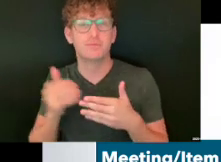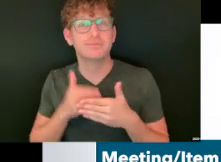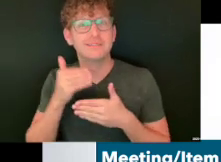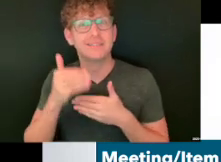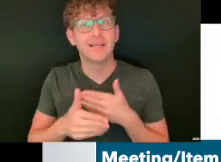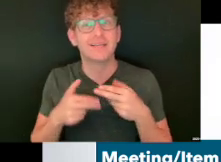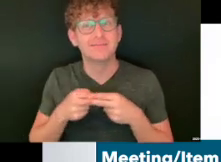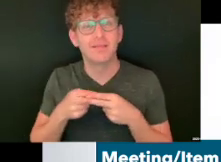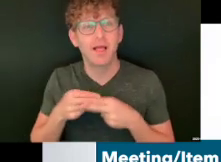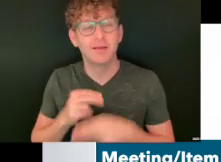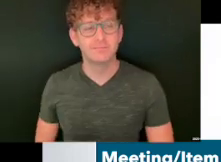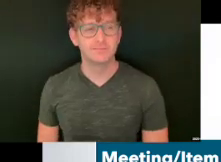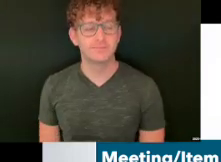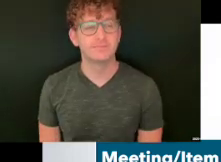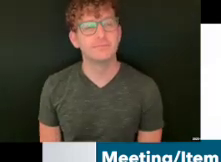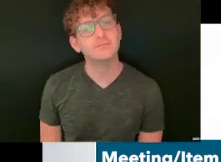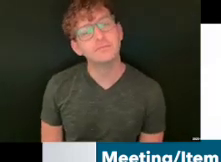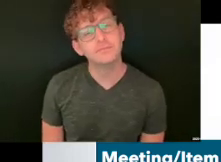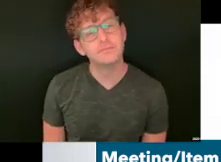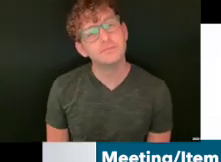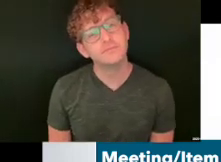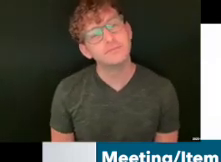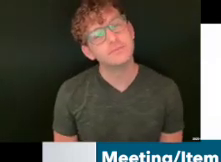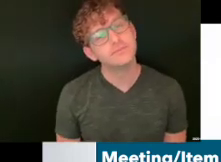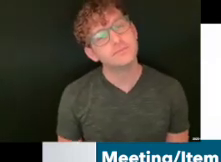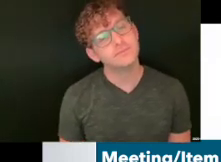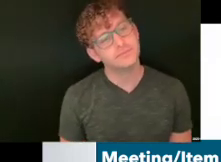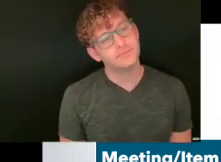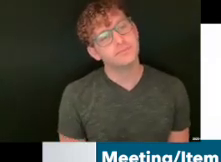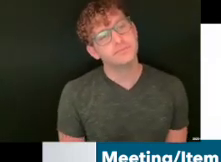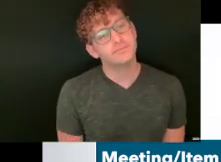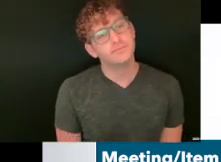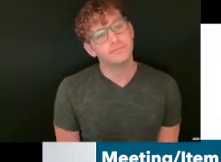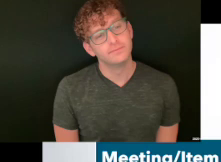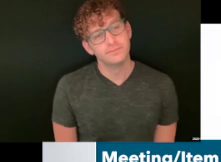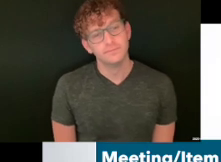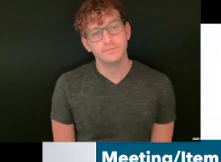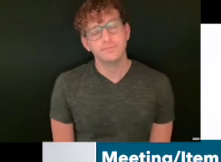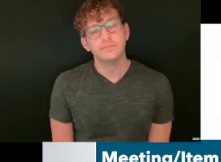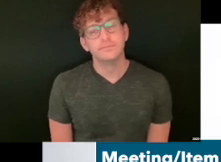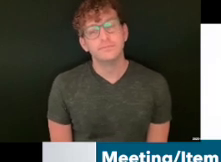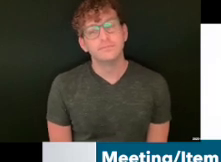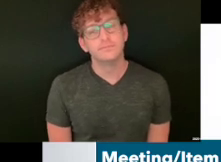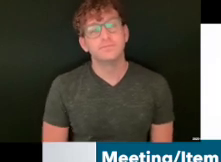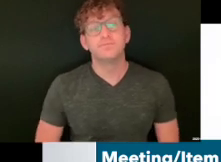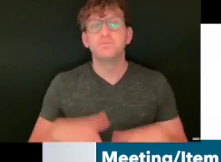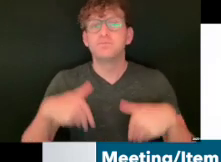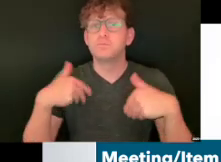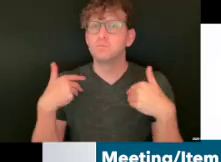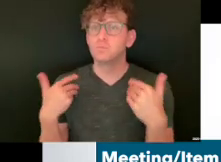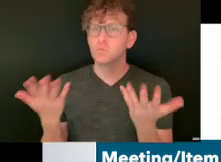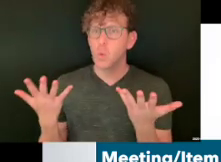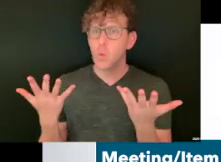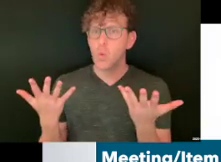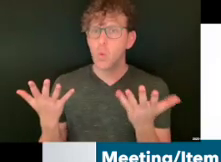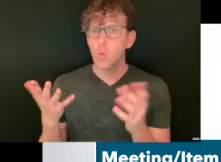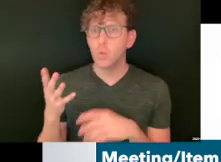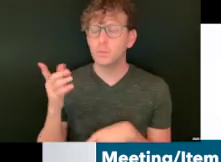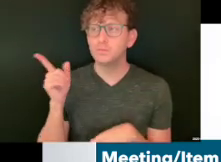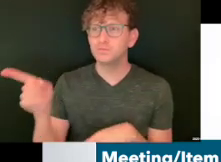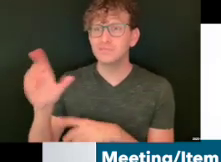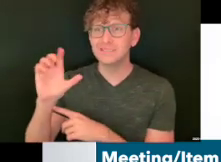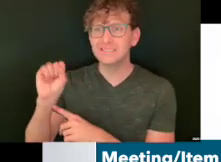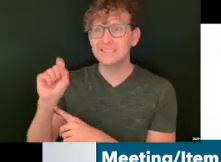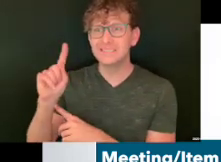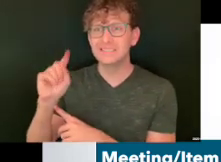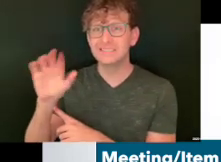So as Stephanie described, the evening community meetings are held every Tuesday of the month, excluding the month of November,